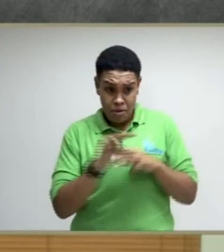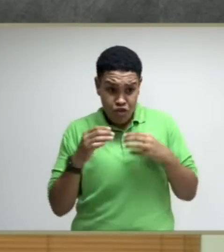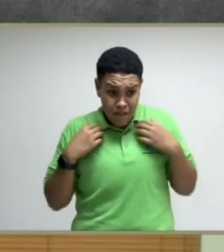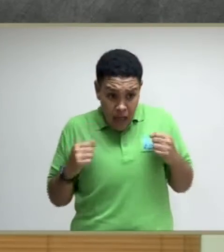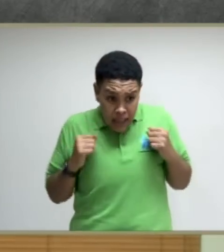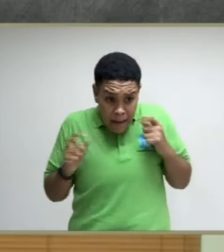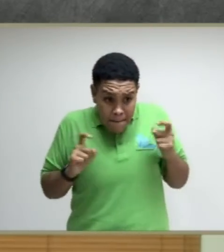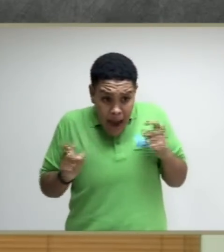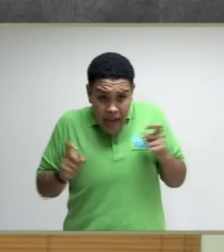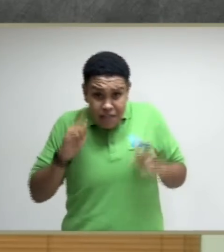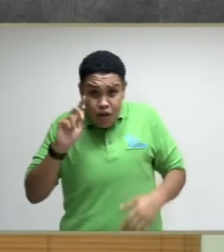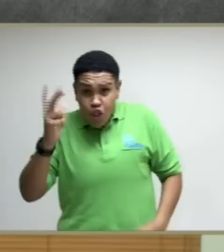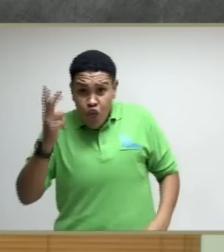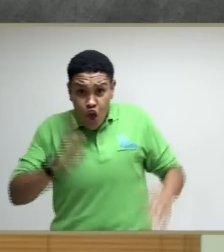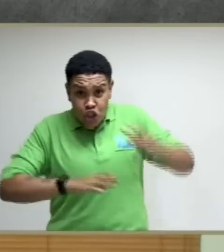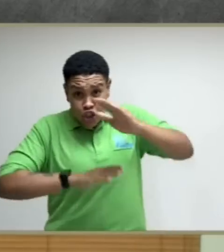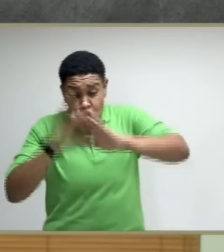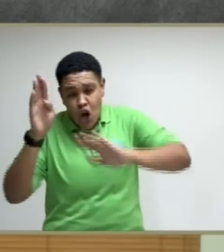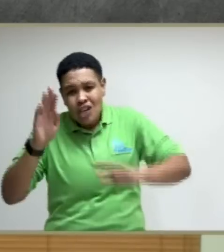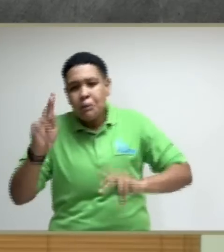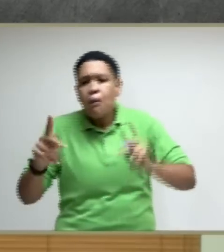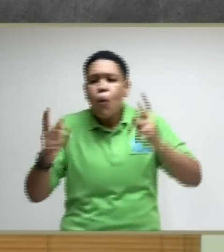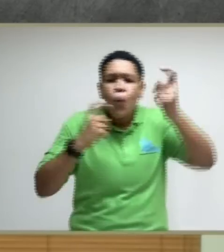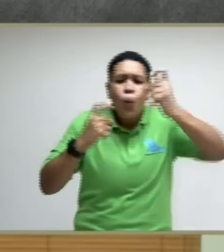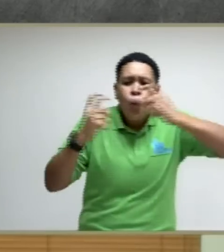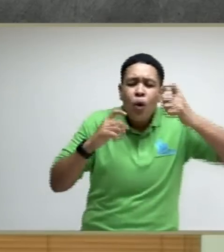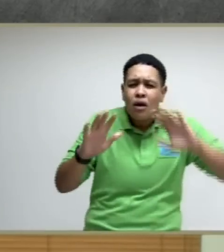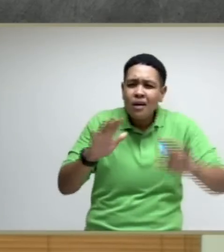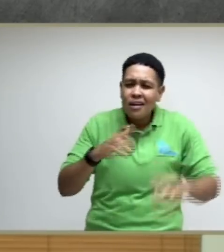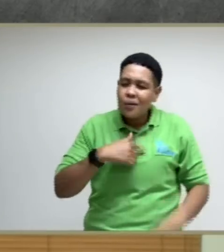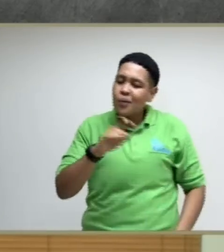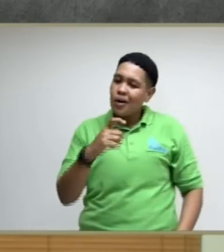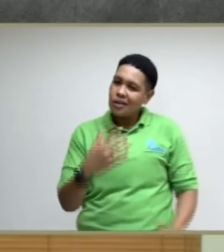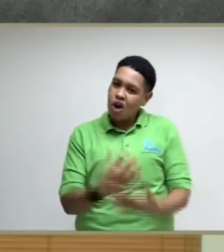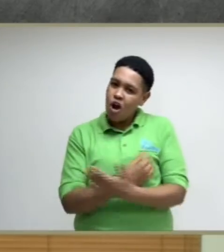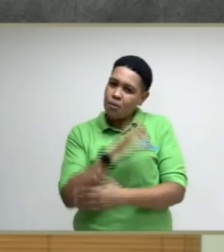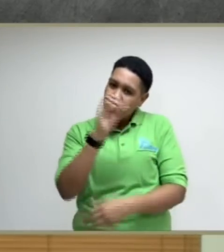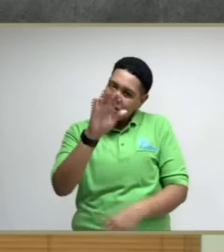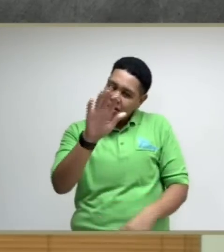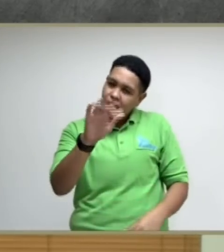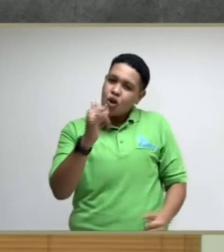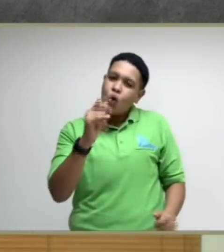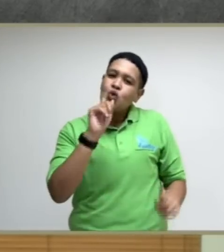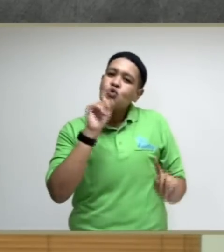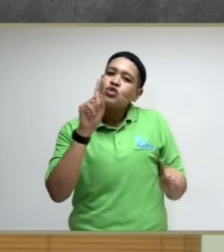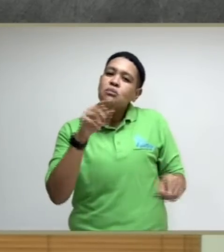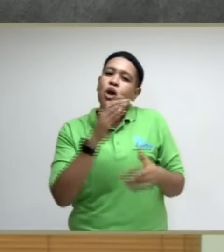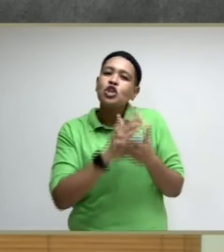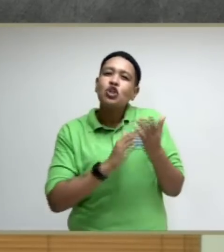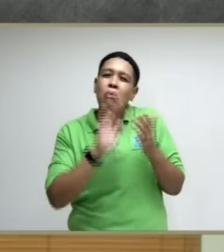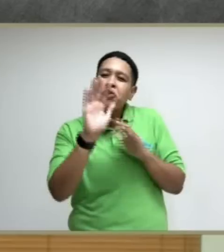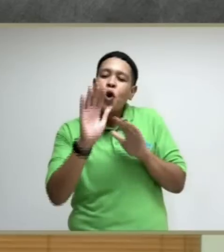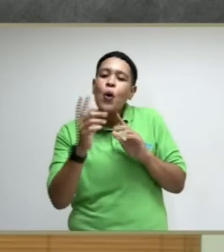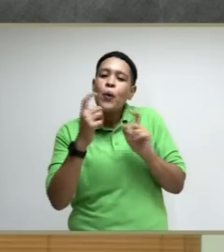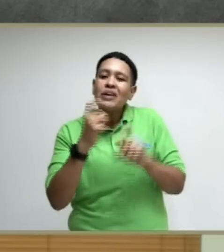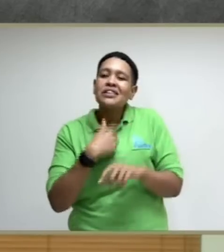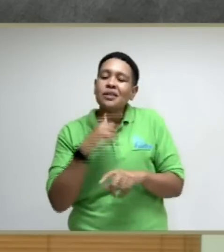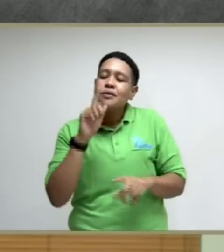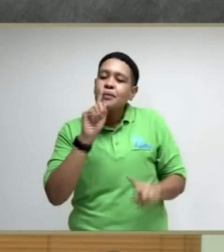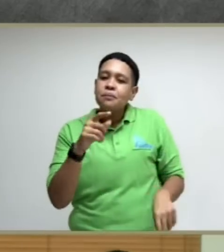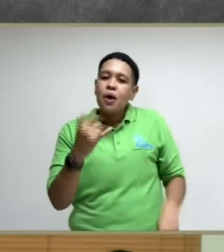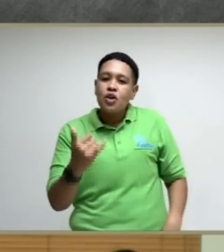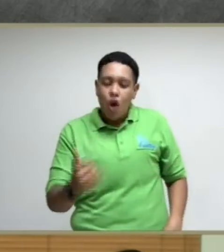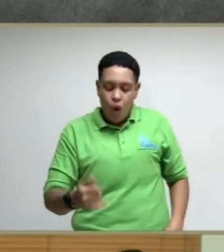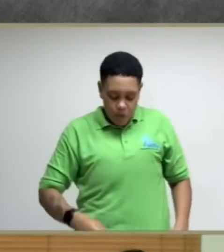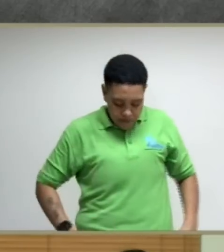this third surge, again, questions have been asked, and we just want to take the opportunity to respond to some of the questions